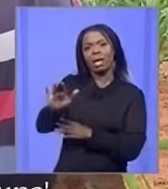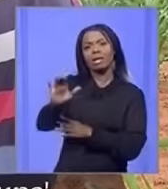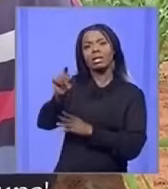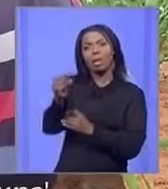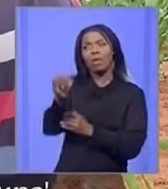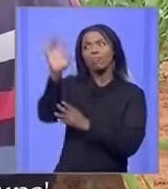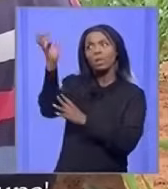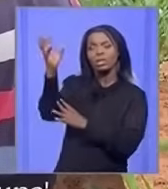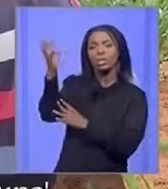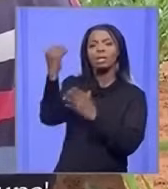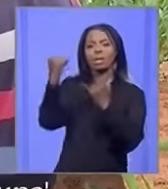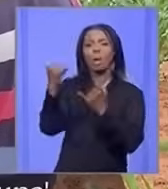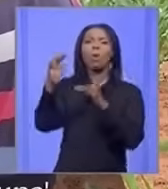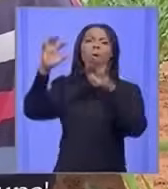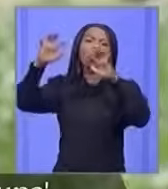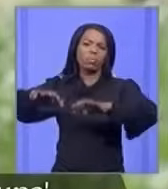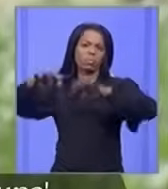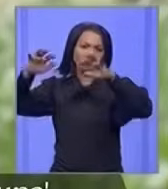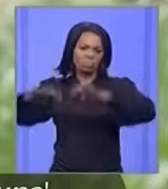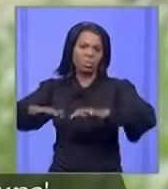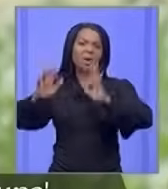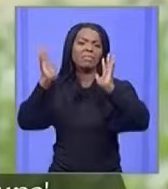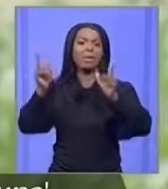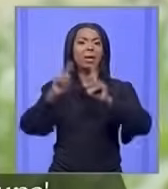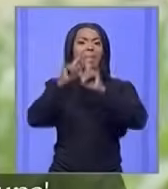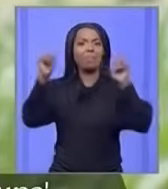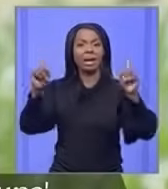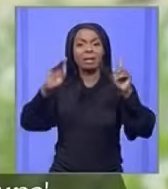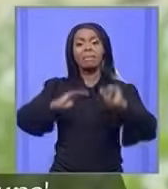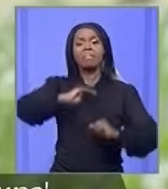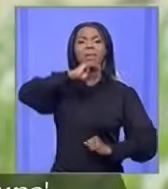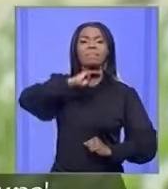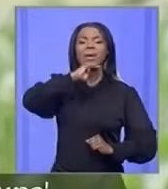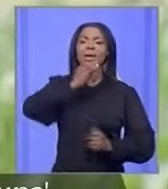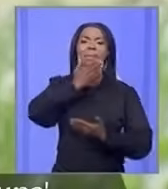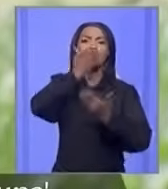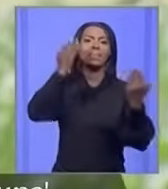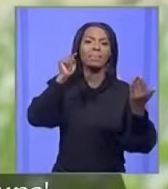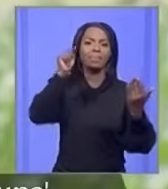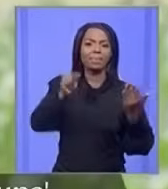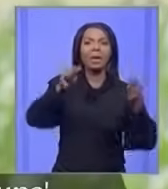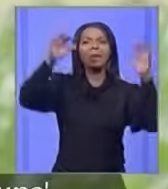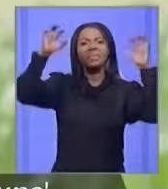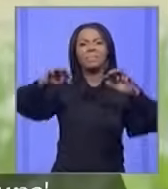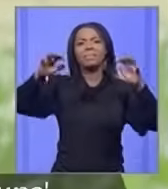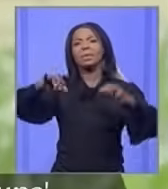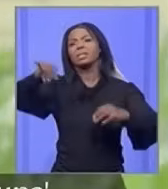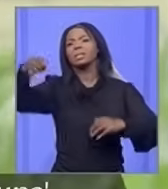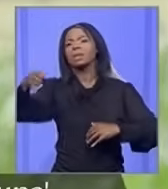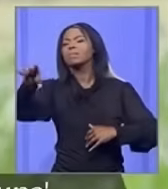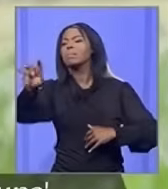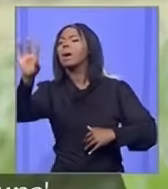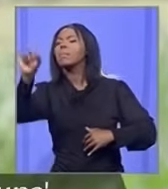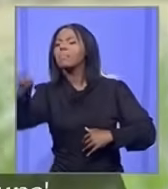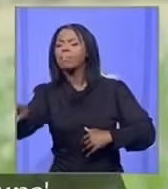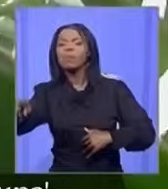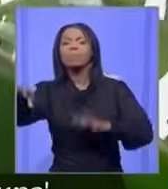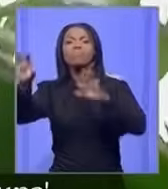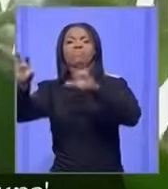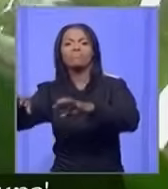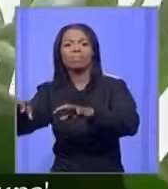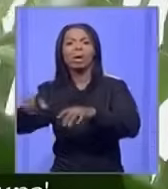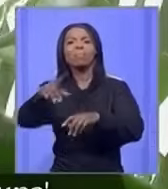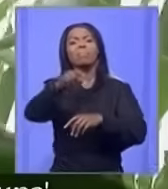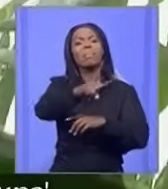amohetse ka diatla tse pedi dipula tsena, fela tsa supa hore hangata di ne di na ka ho kgetha dibaka. Ho ya ka dihwai tsa